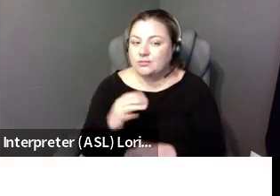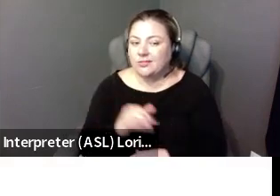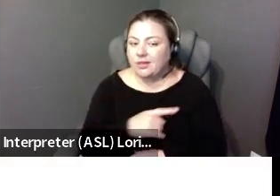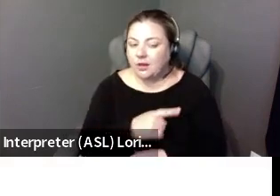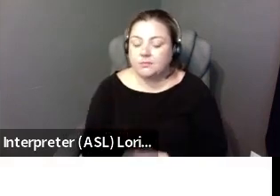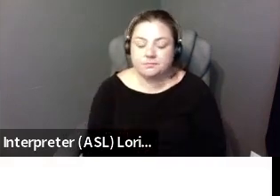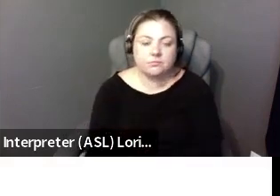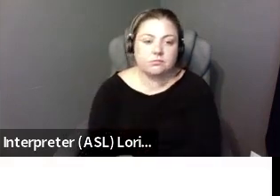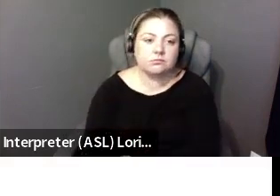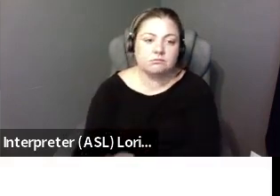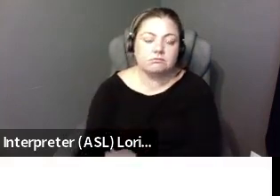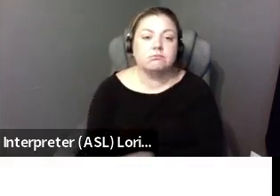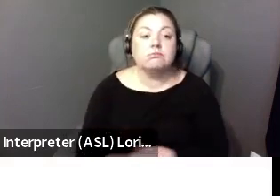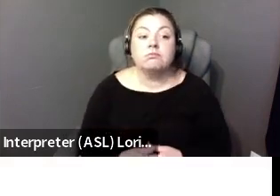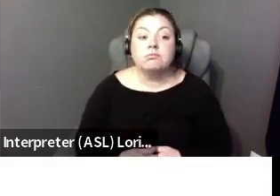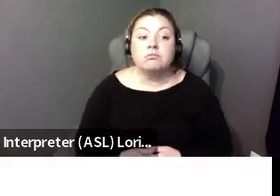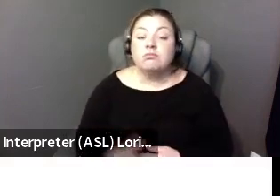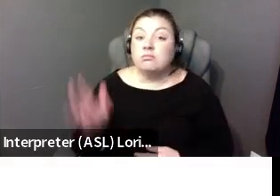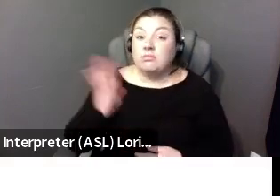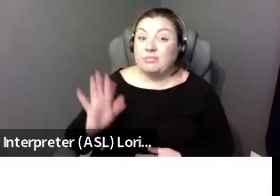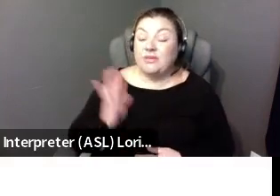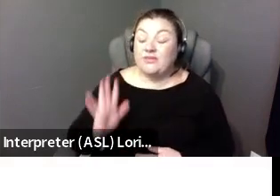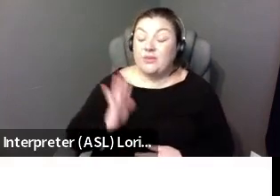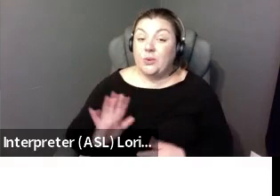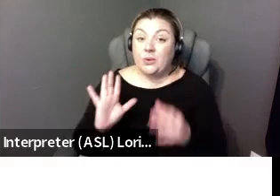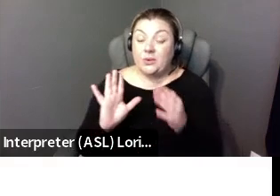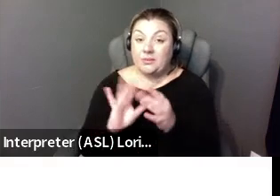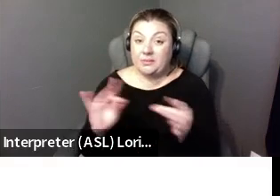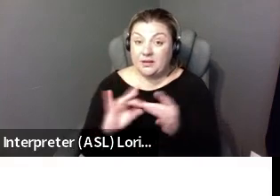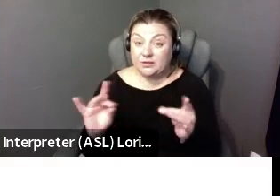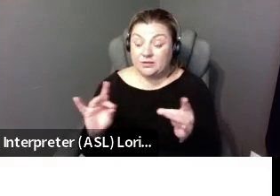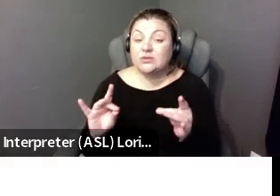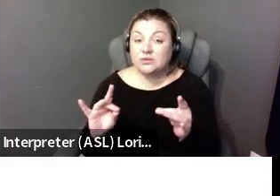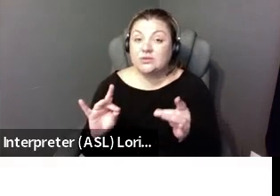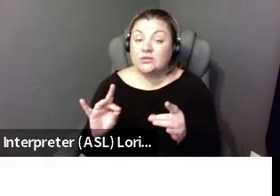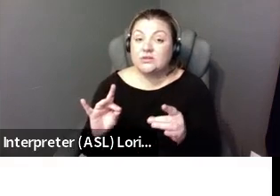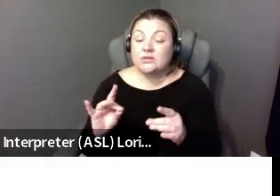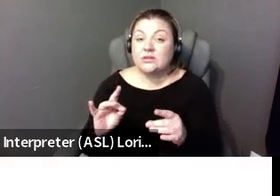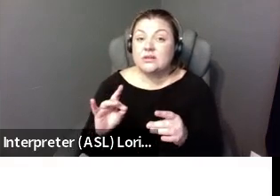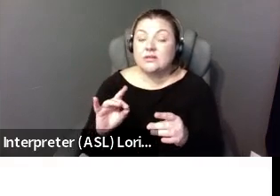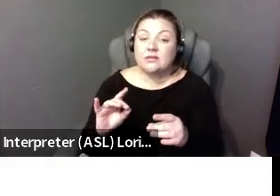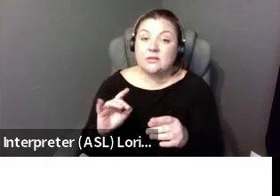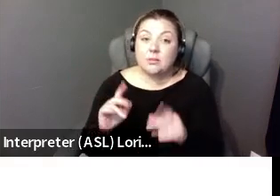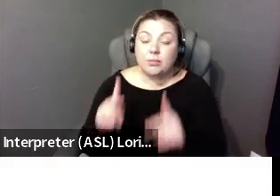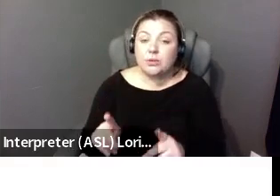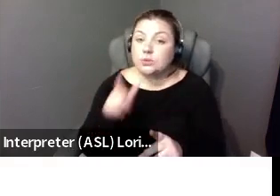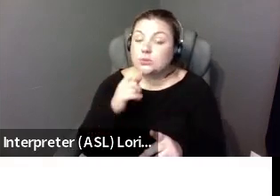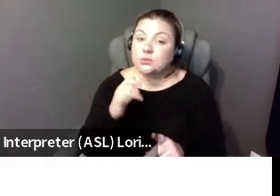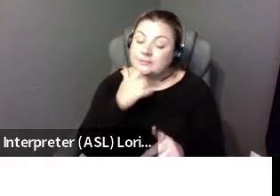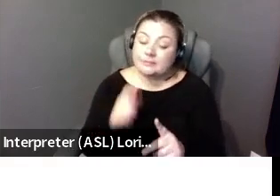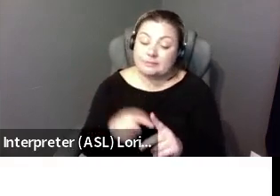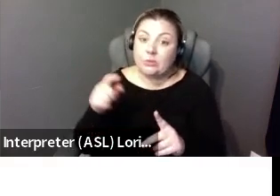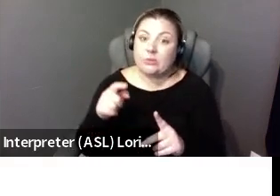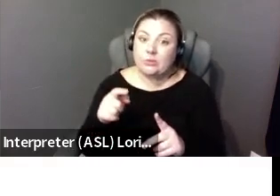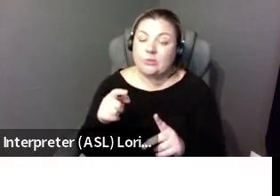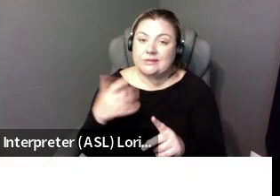So as I mentioned before, the experience of individual needle pricks was indicative of a broader